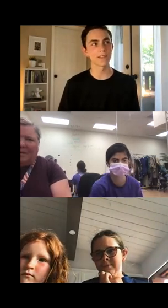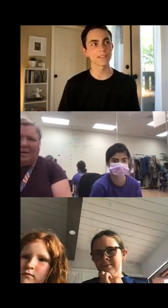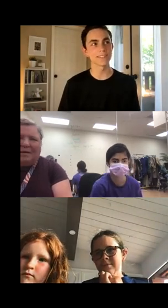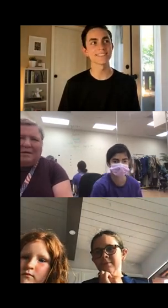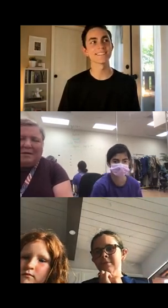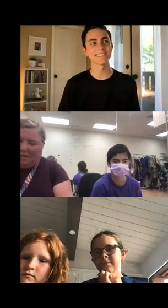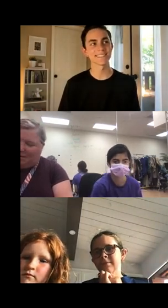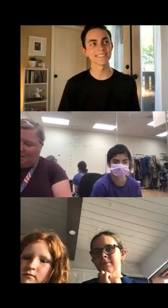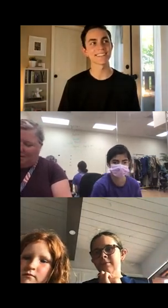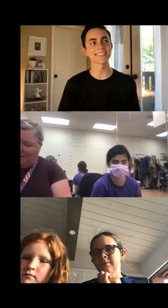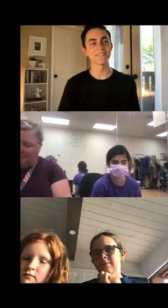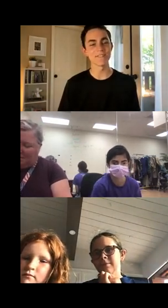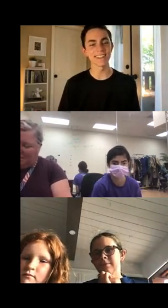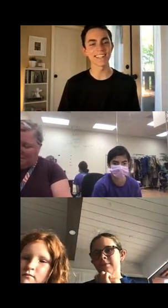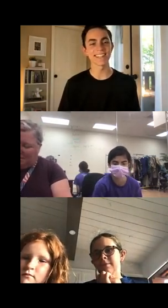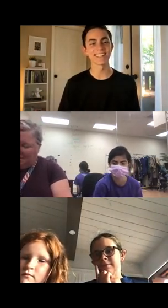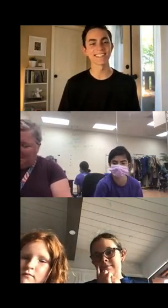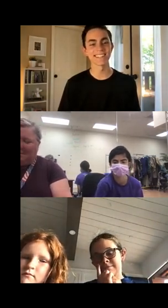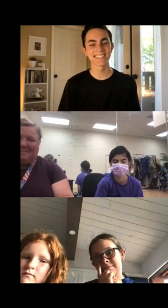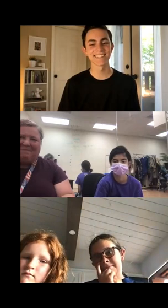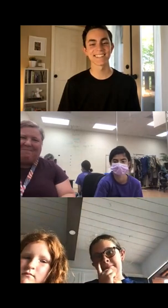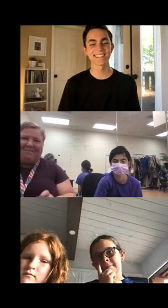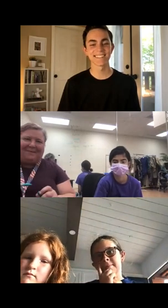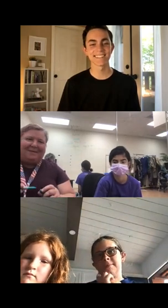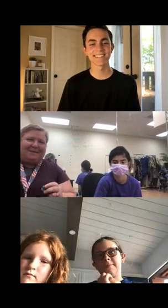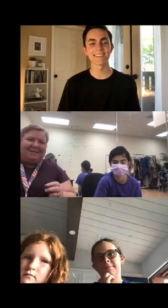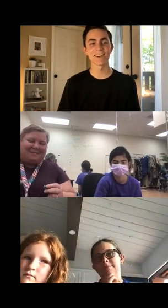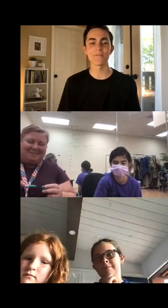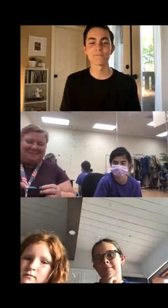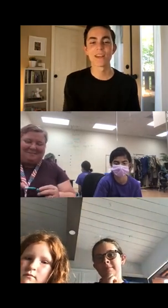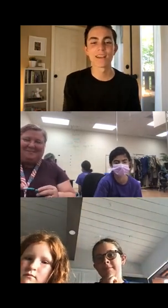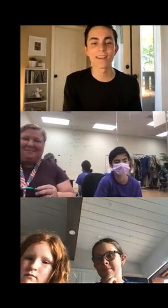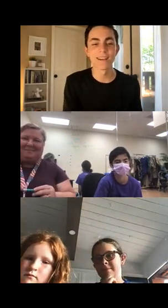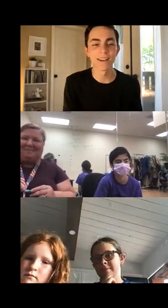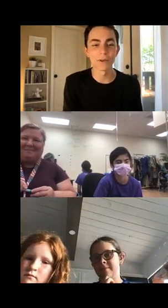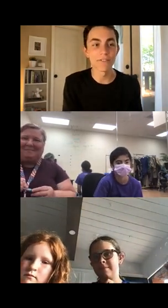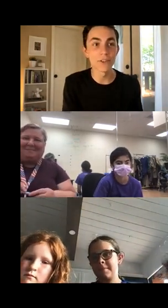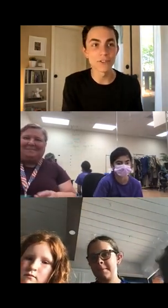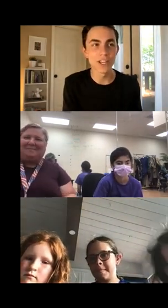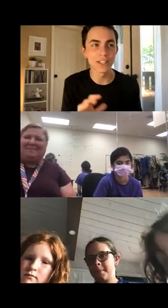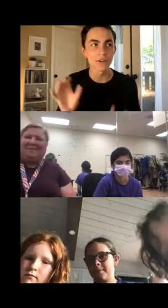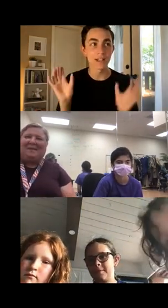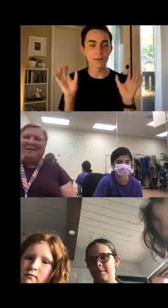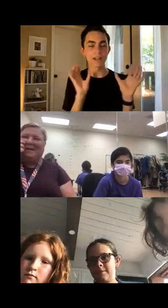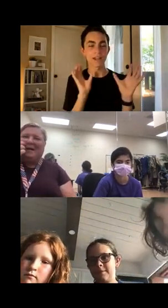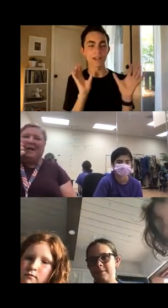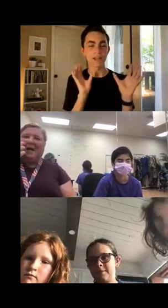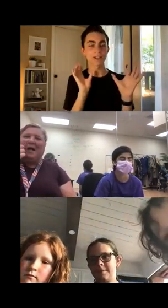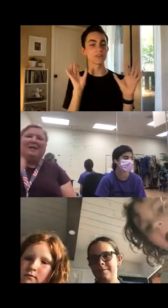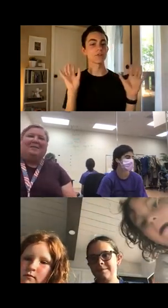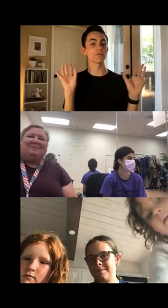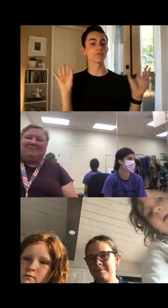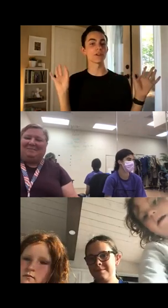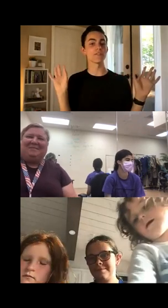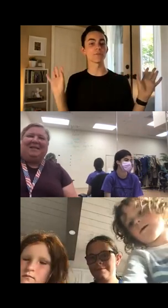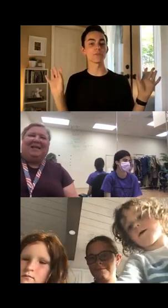Any guesses? That's the one. All right. I want to give others a chance. So Hannah, I'm going to